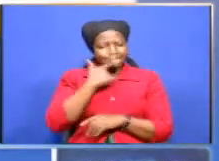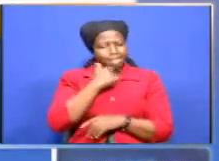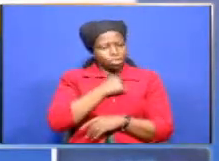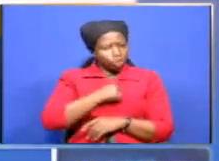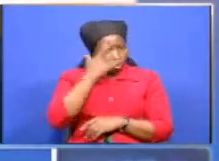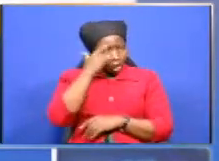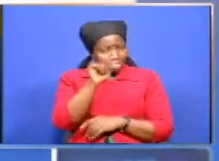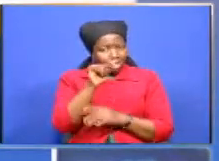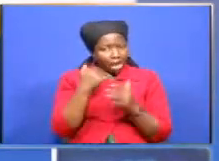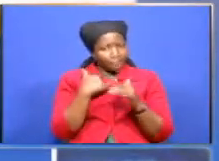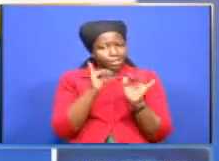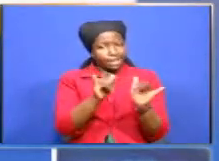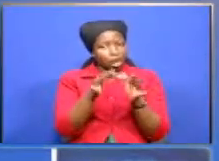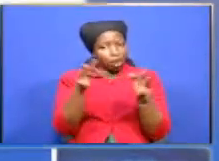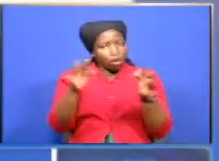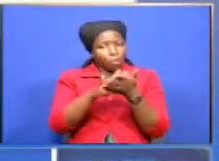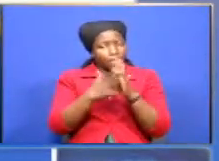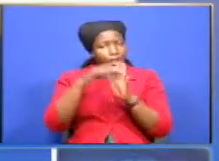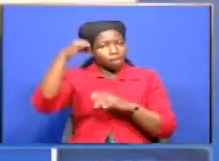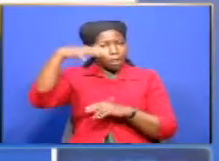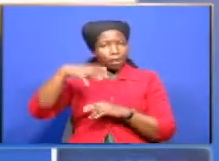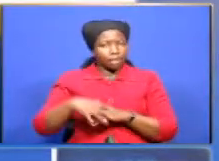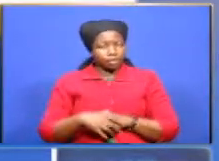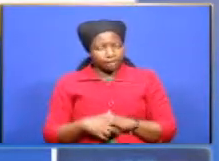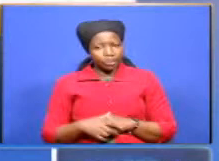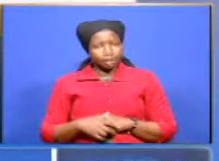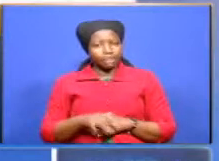long without power. And the